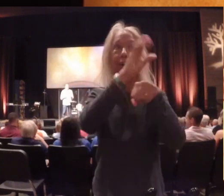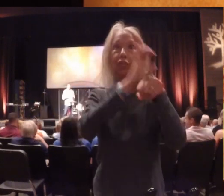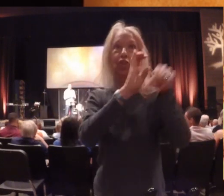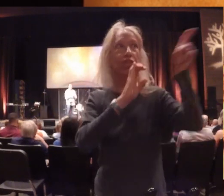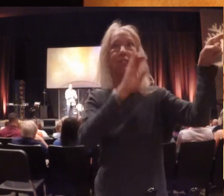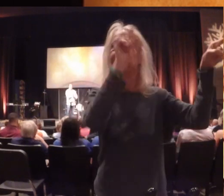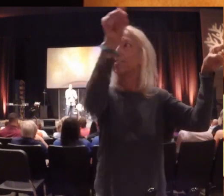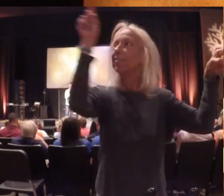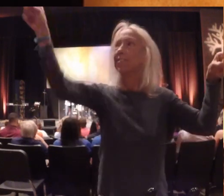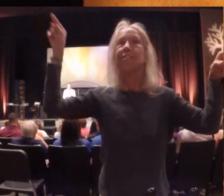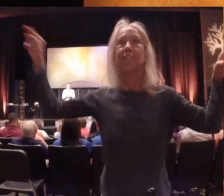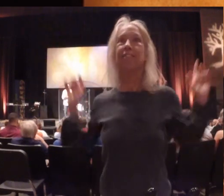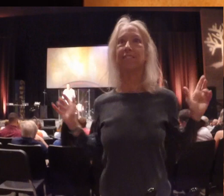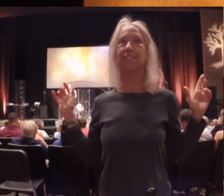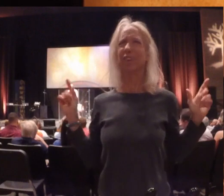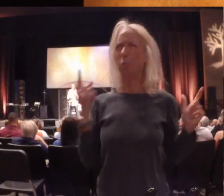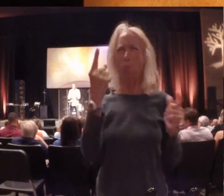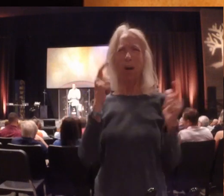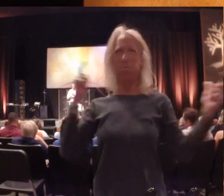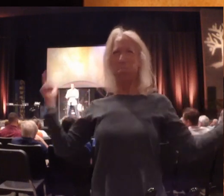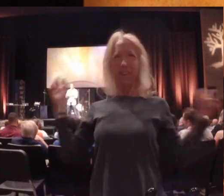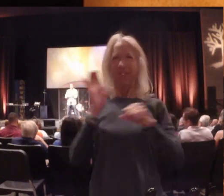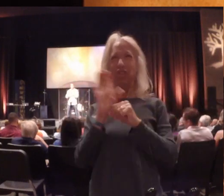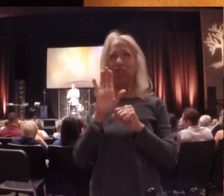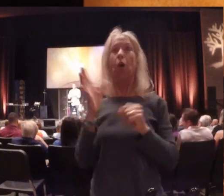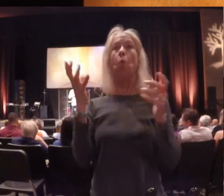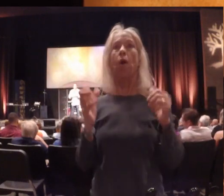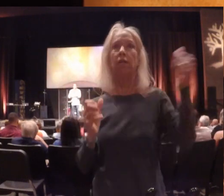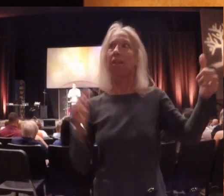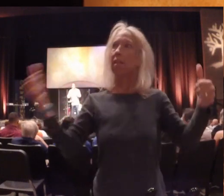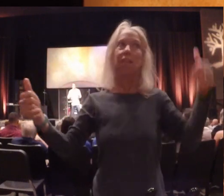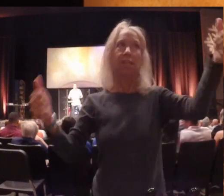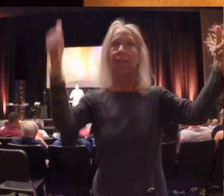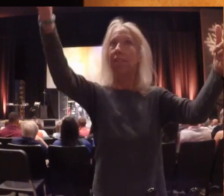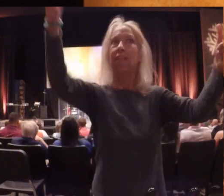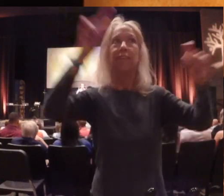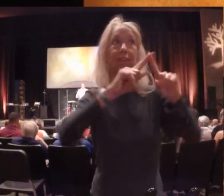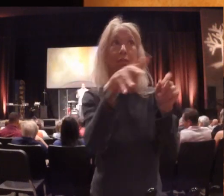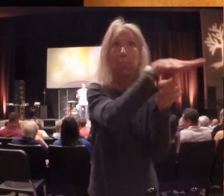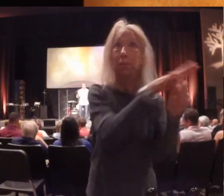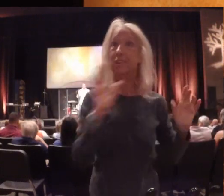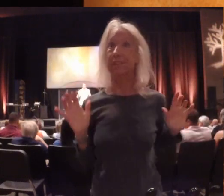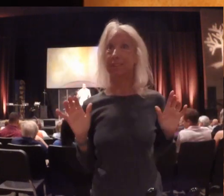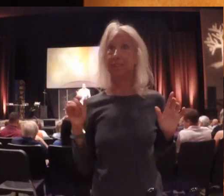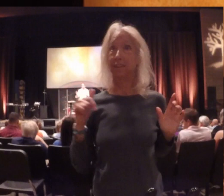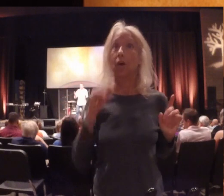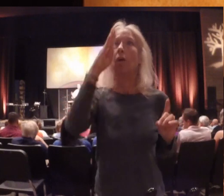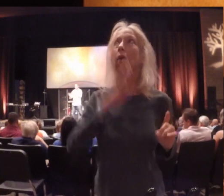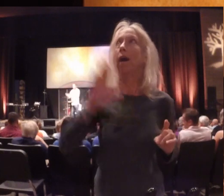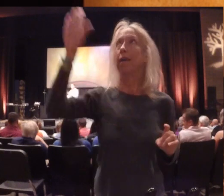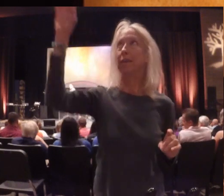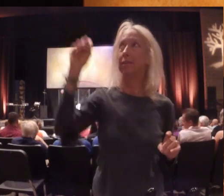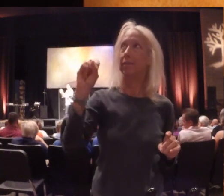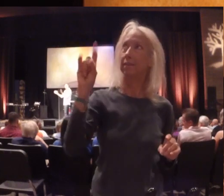Exciting. Exciting stuff. Big stuff happening. Orchard Church is a God-sized ministry. That's